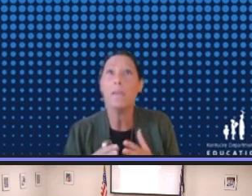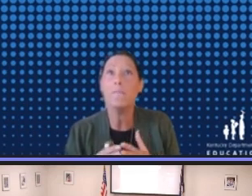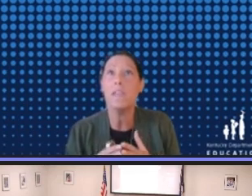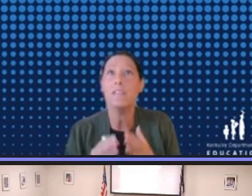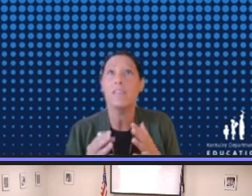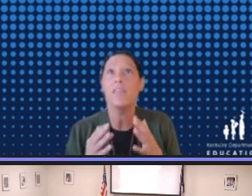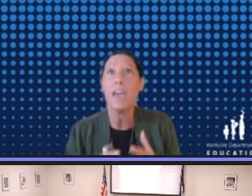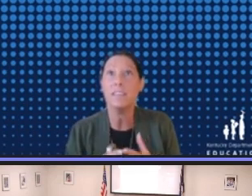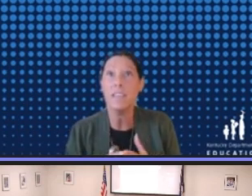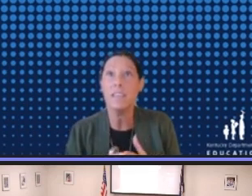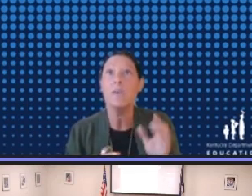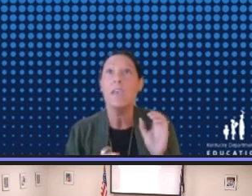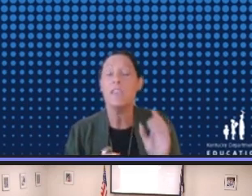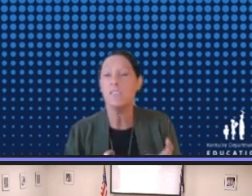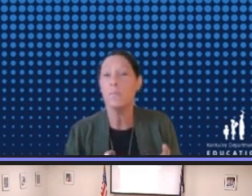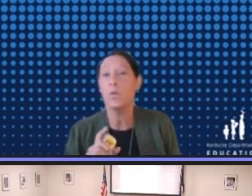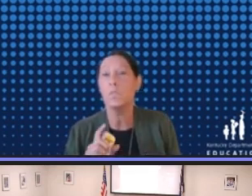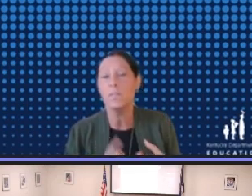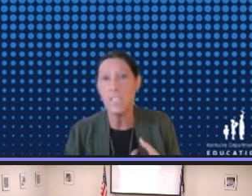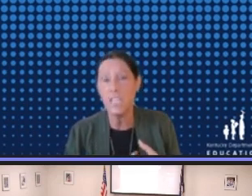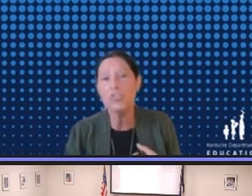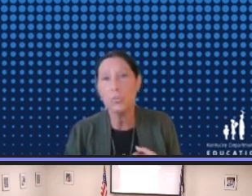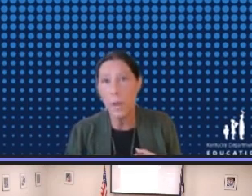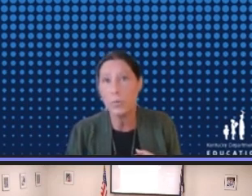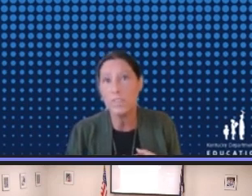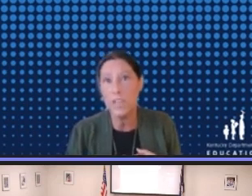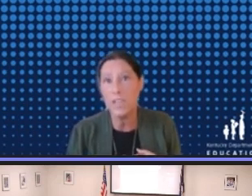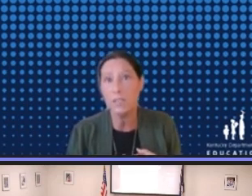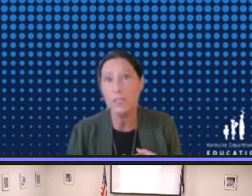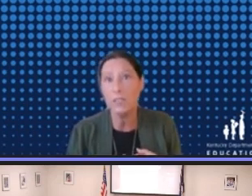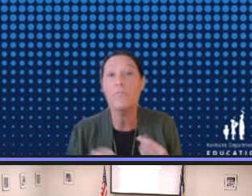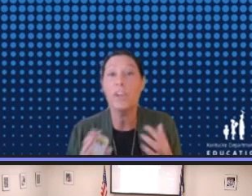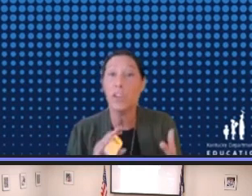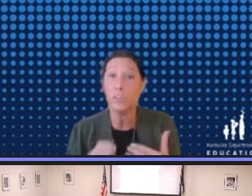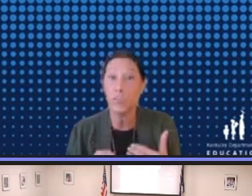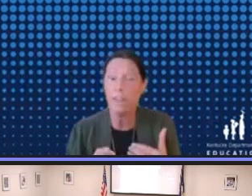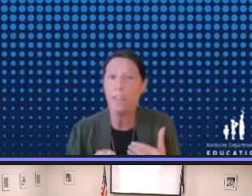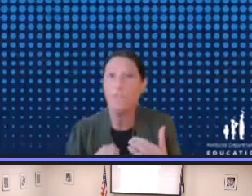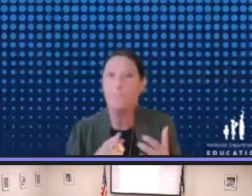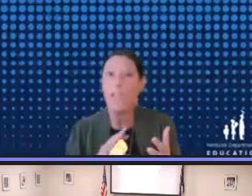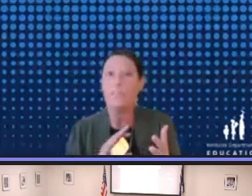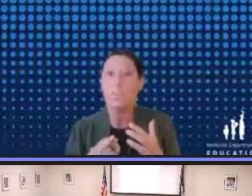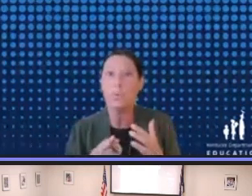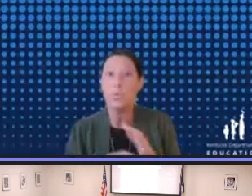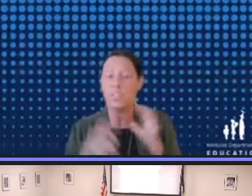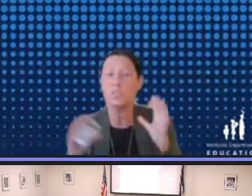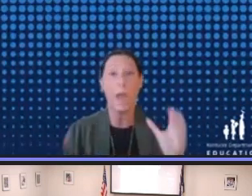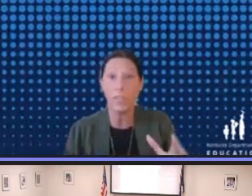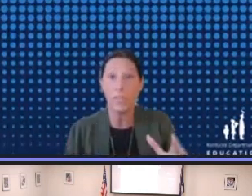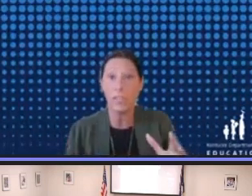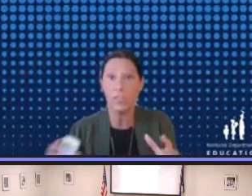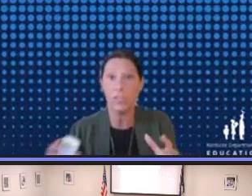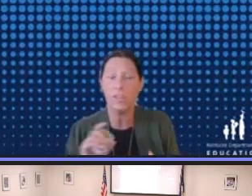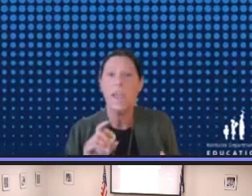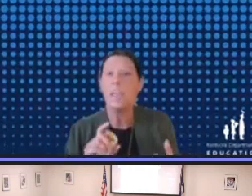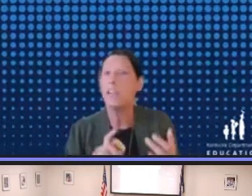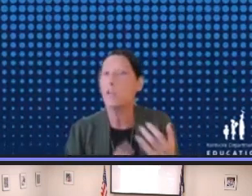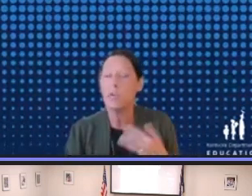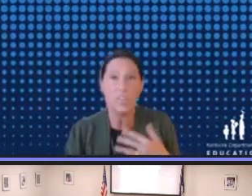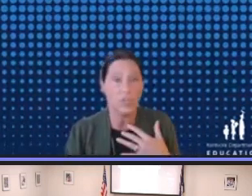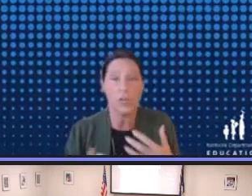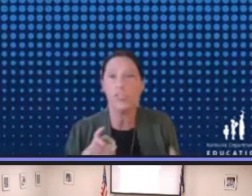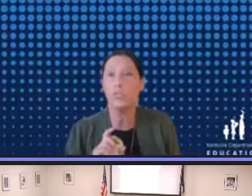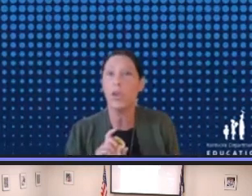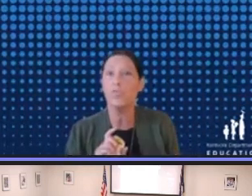document, we recommend that that team is composed of teacher representatives from various grade levels and schools throughout the district.